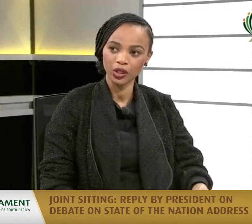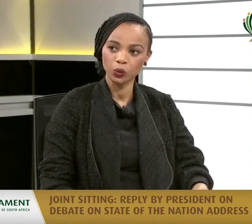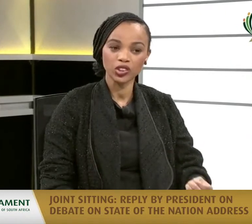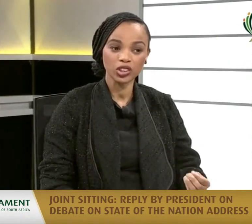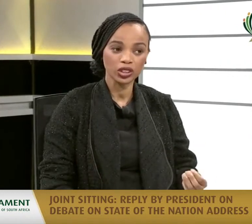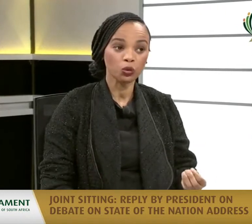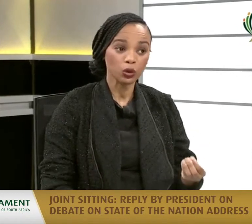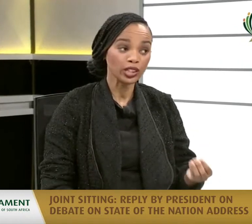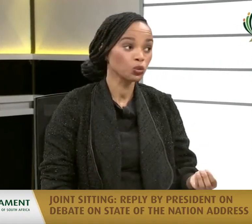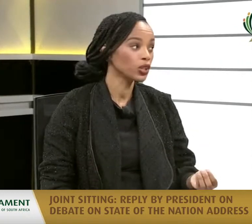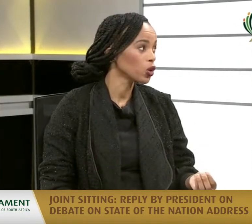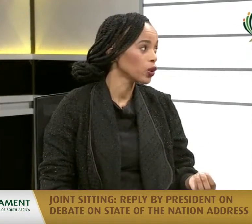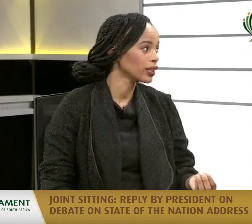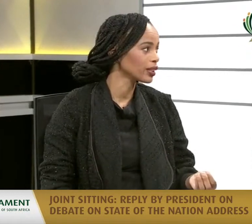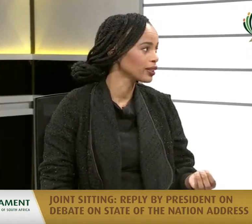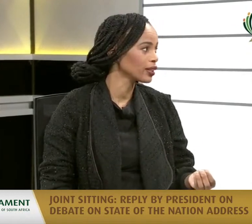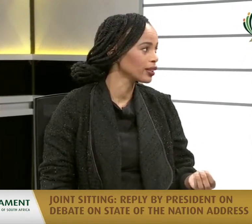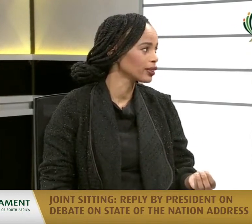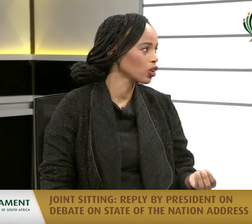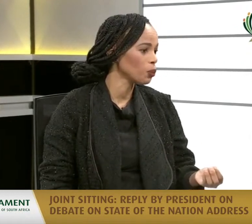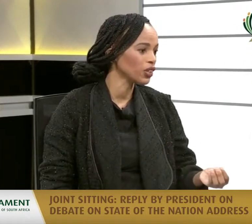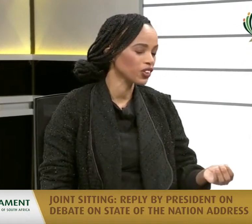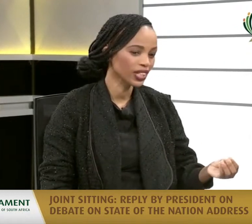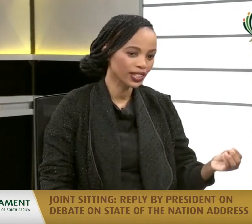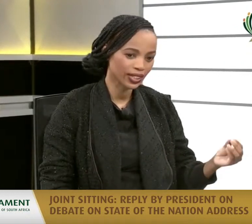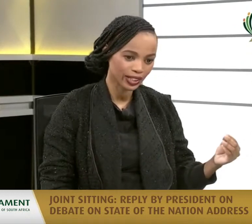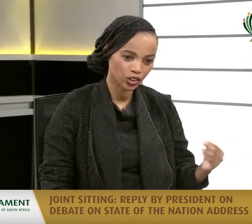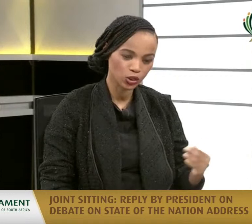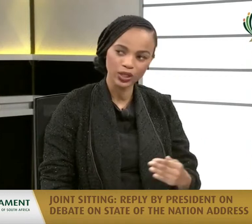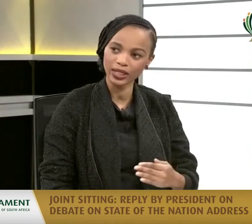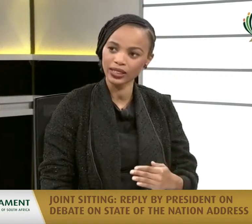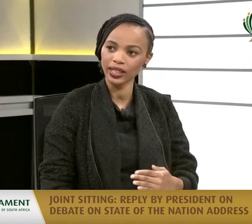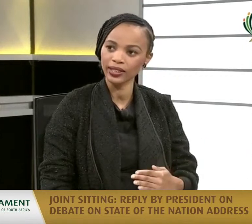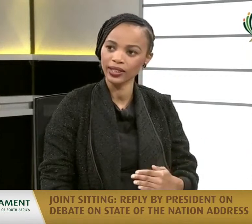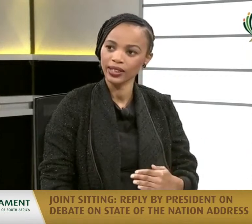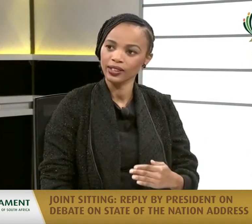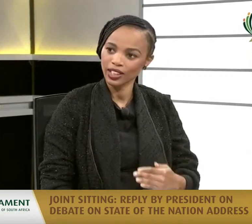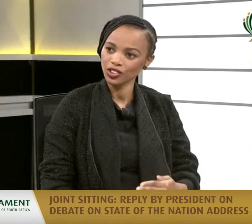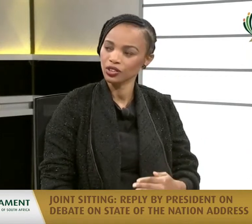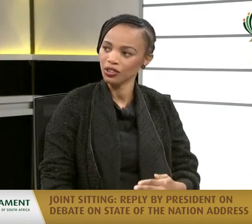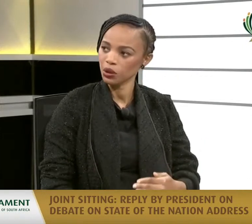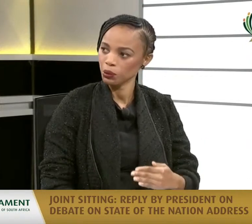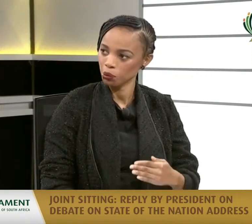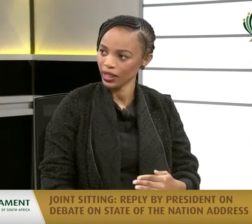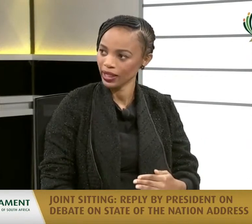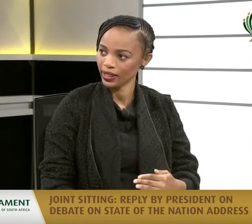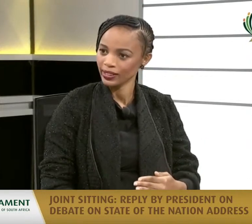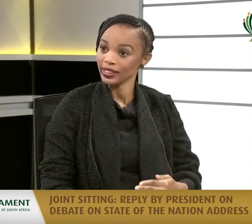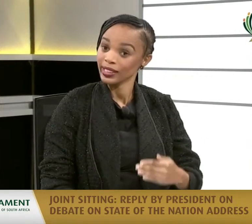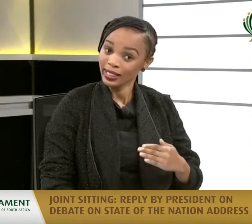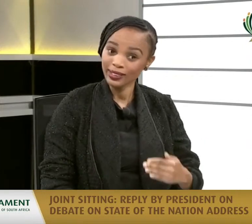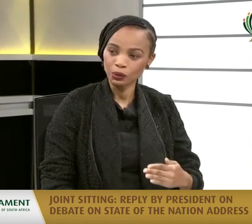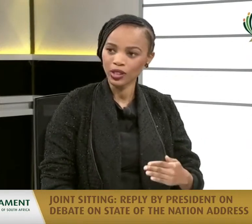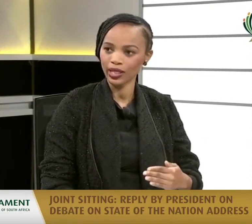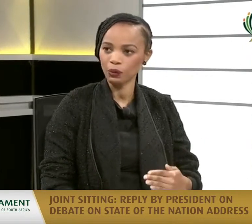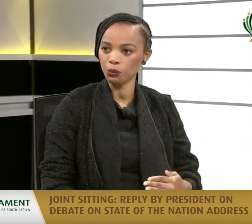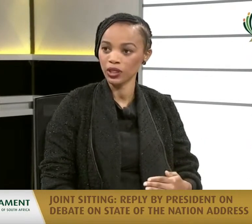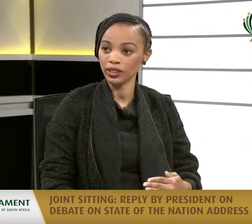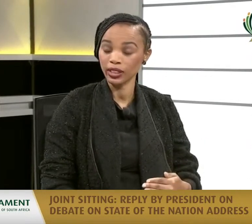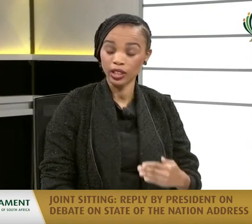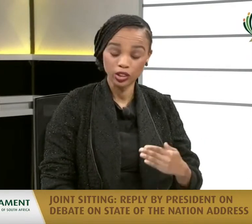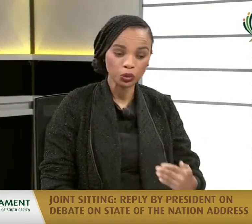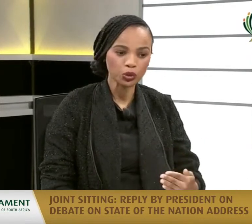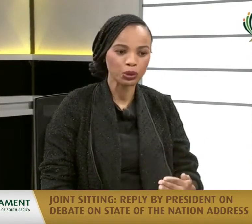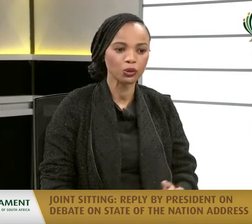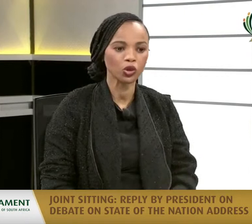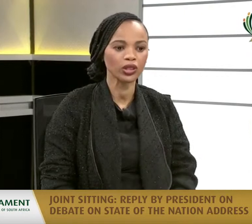capability, which is, as we know, it's a common thread that cuts through the entire national development plan, that it is about